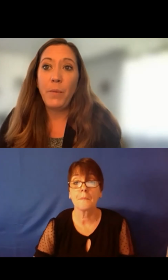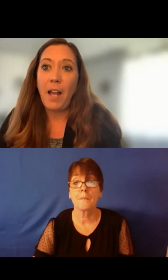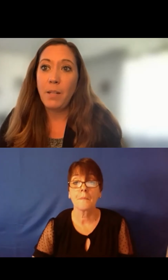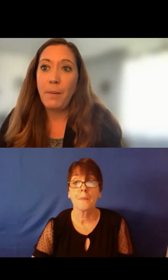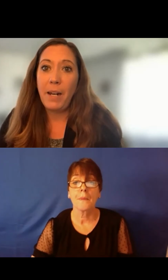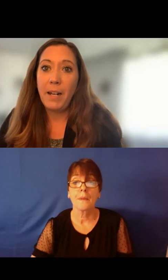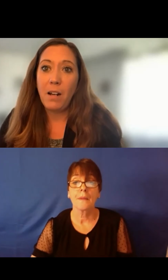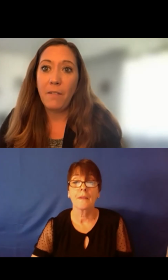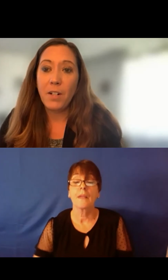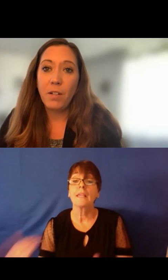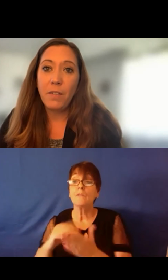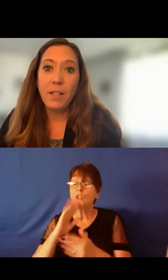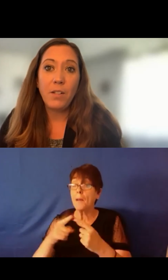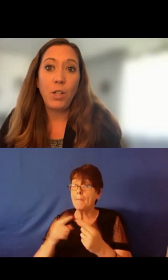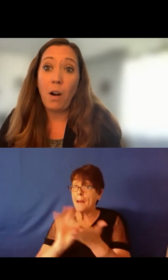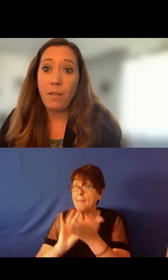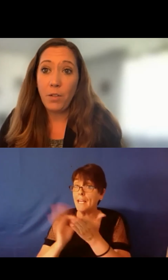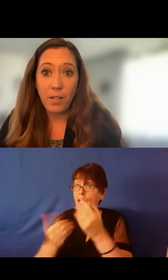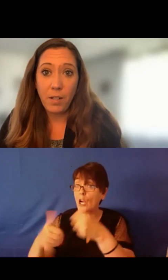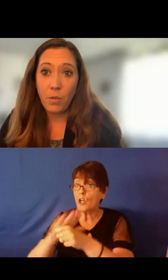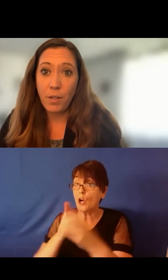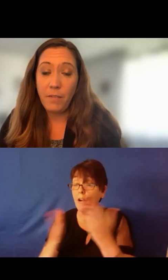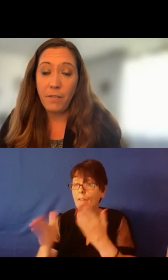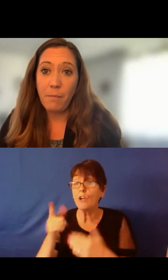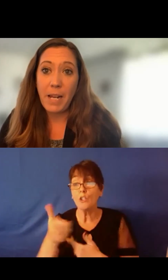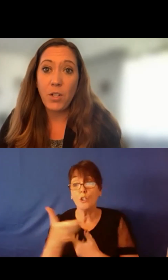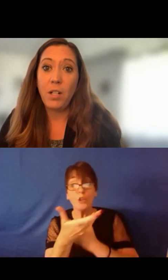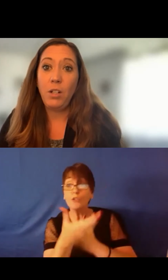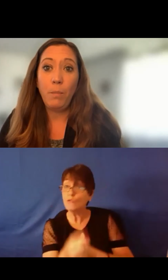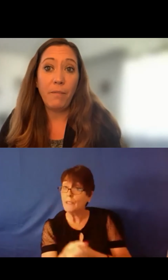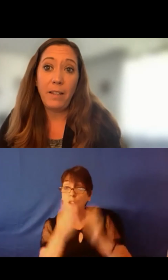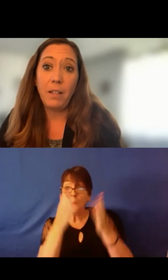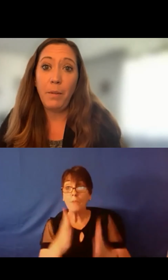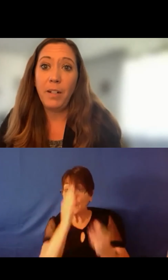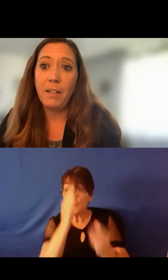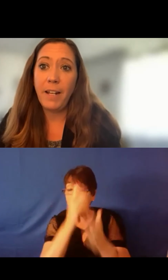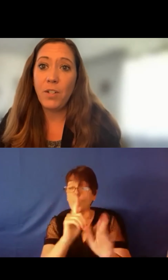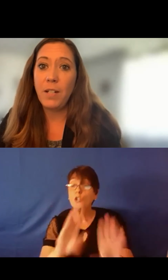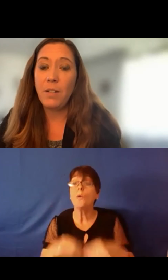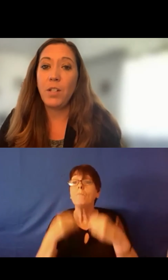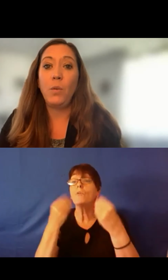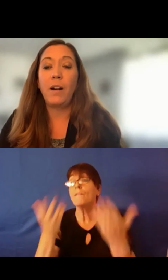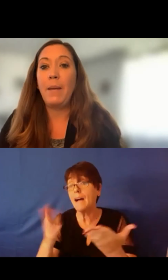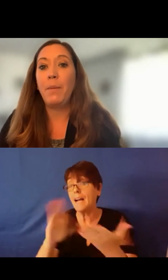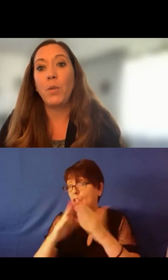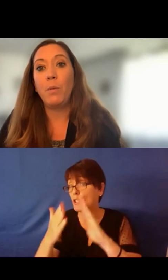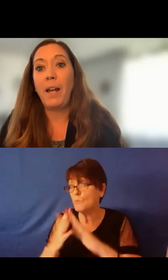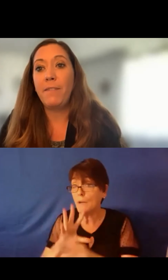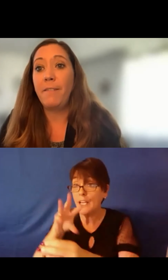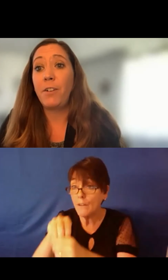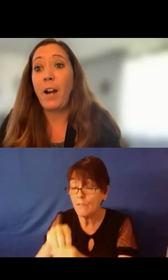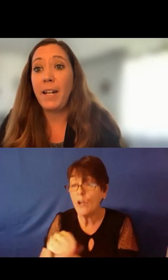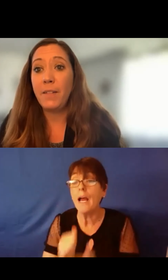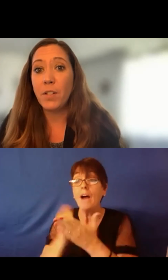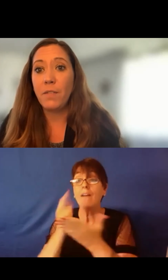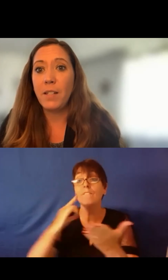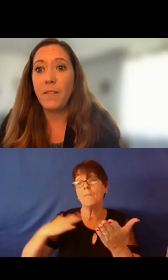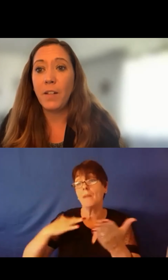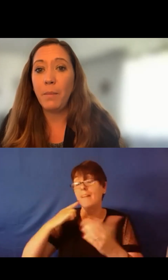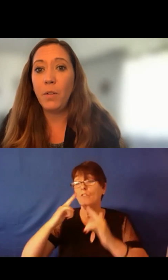Again, we talked about Medicare covered services. You are the trusted source of information. You provide the community interventions. You are able to apply for a